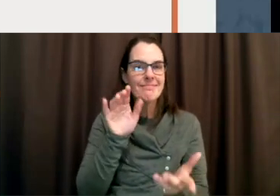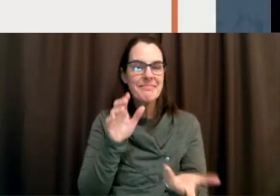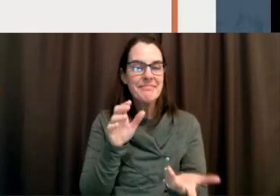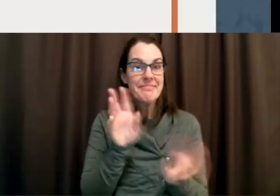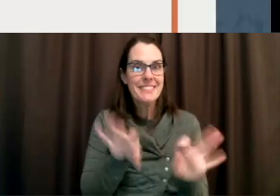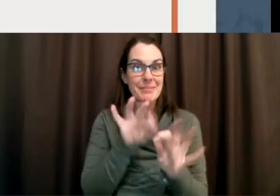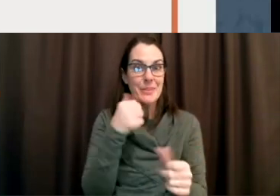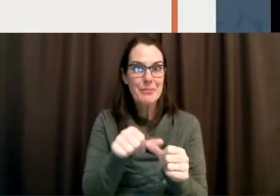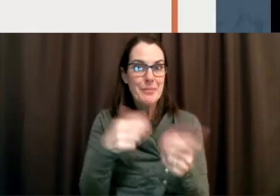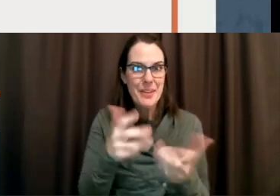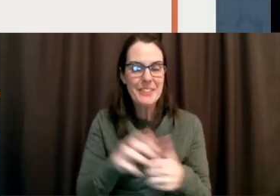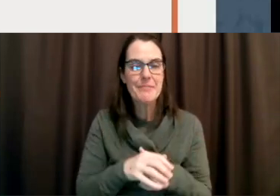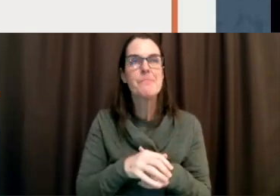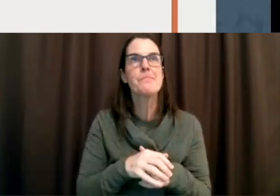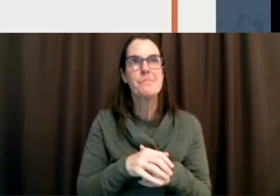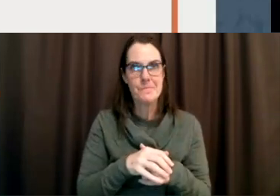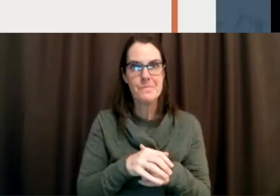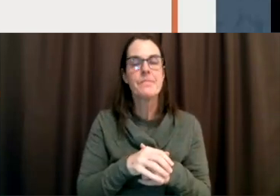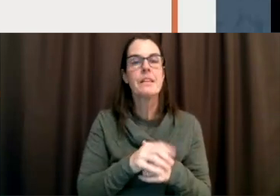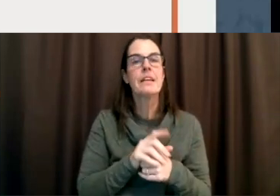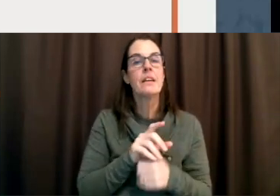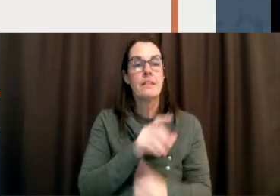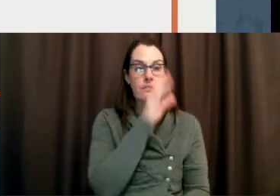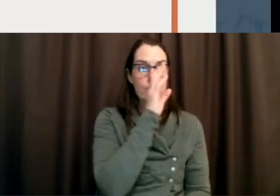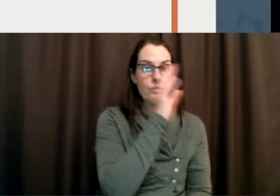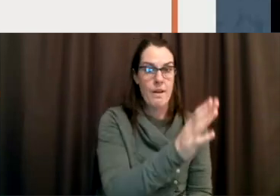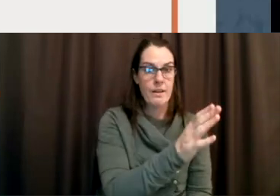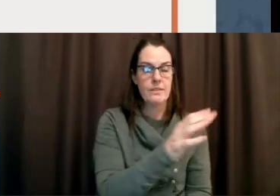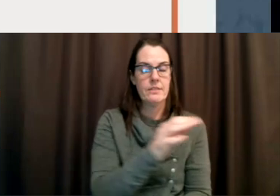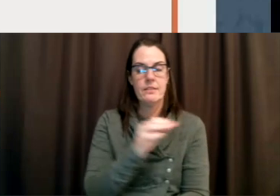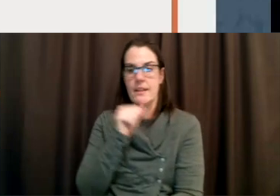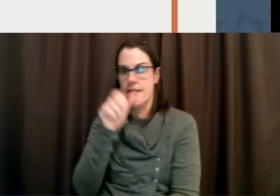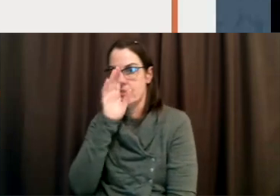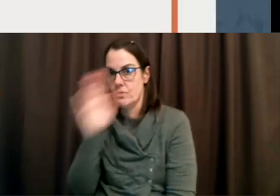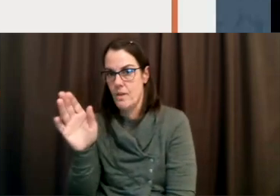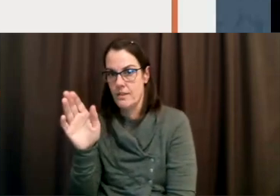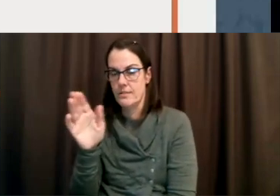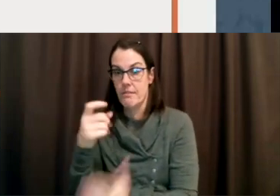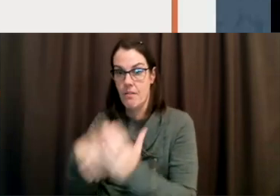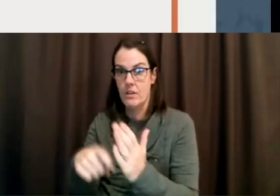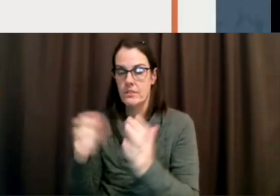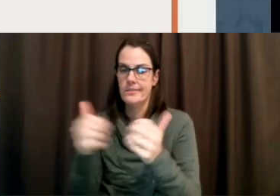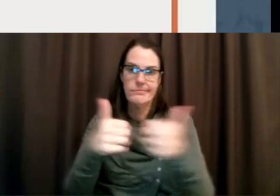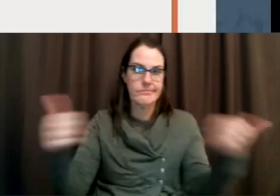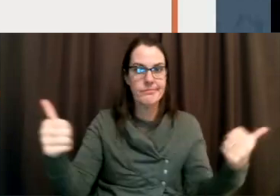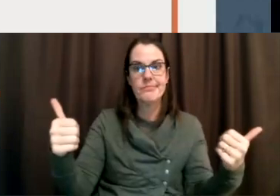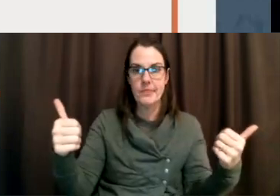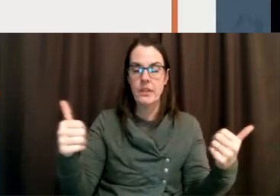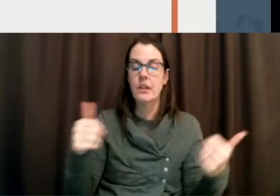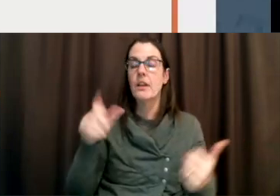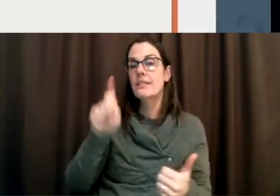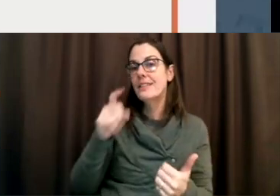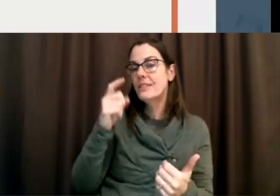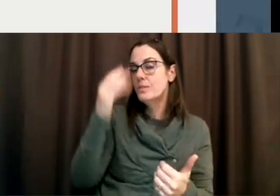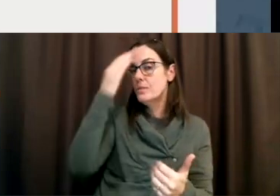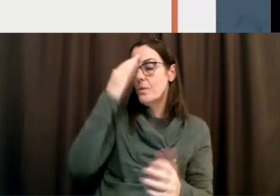to keep the distinction between direct and indirect costs at the forefront when you're budgeting for federal grants. And let me see if